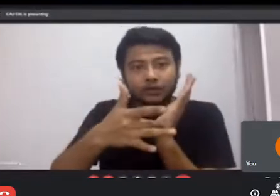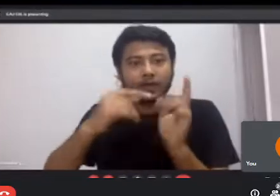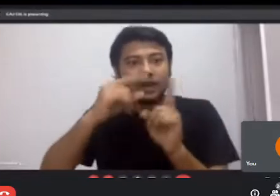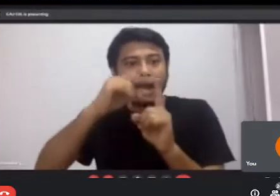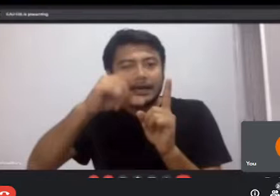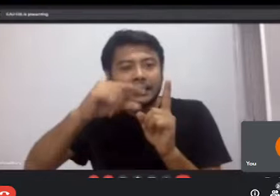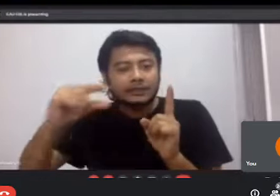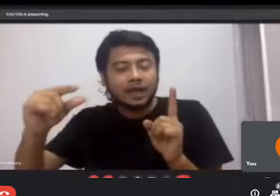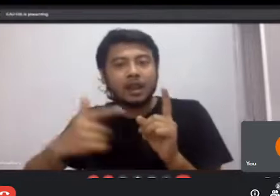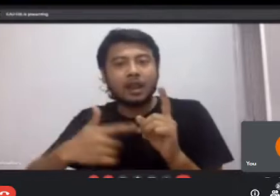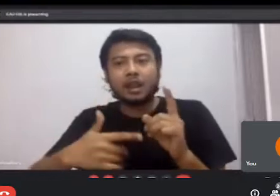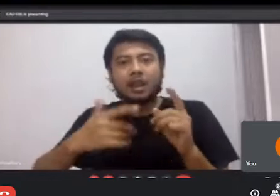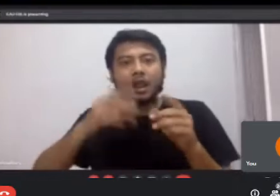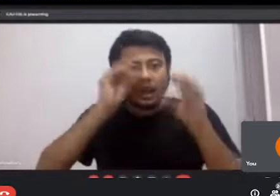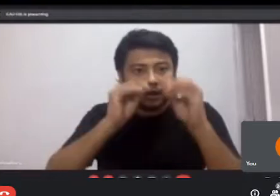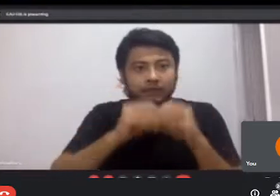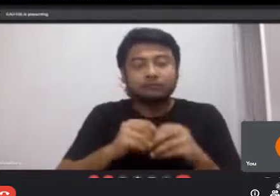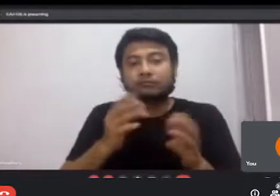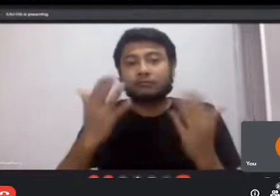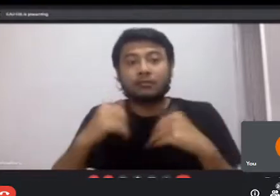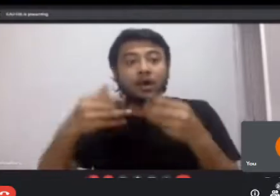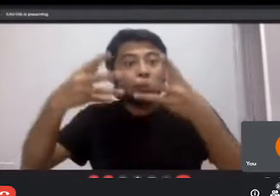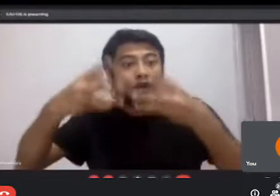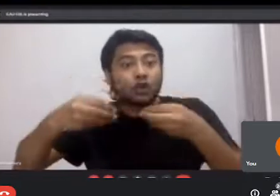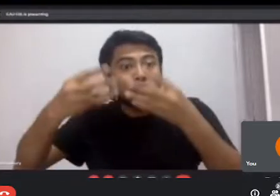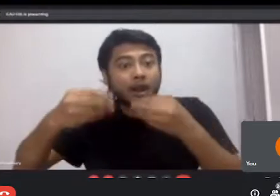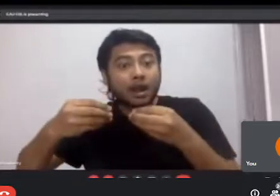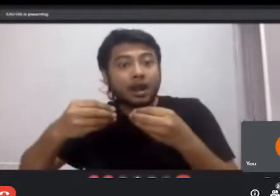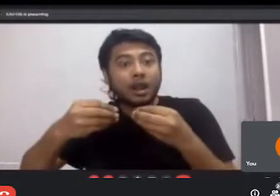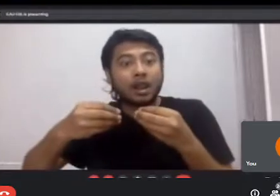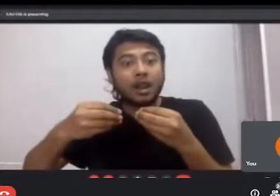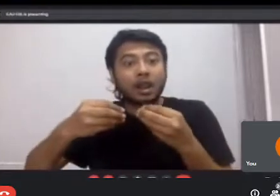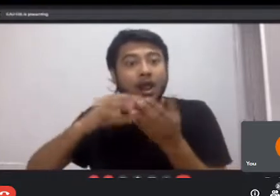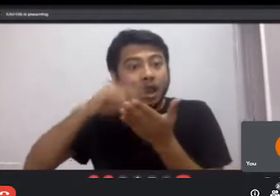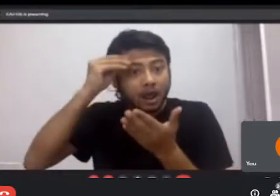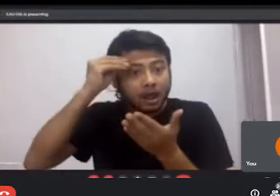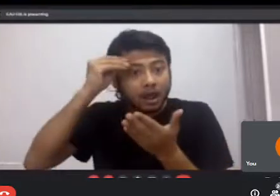or numeracy as important